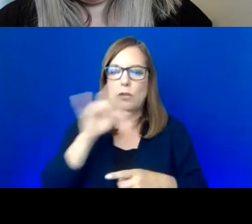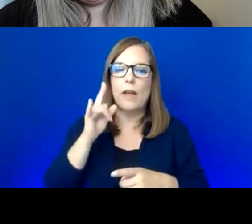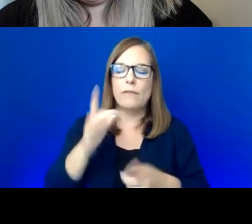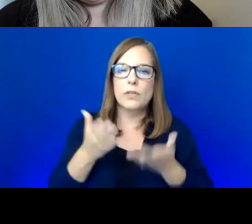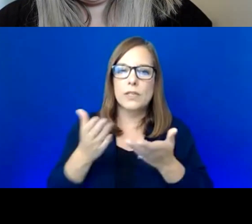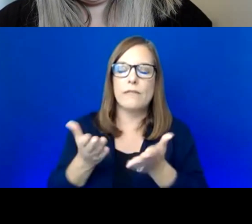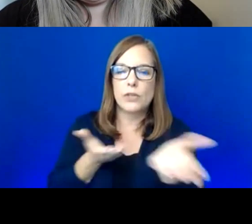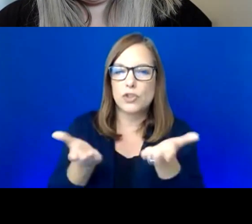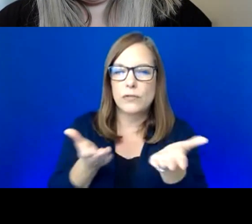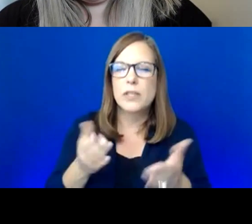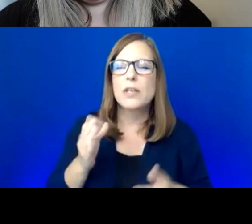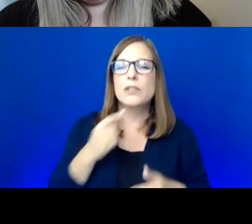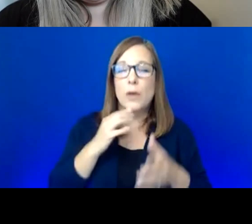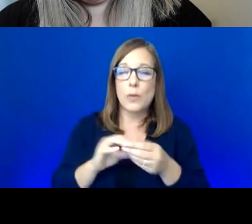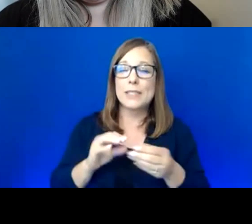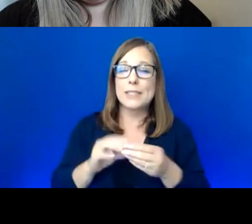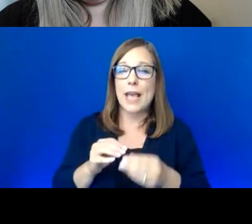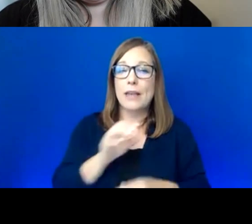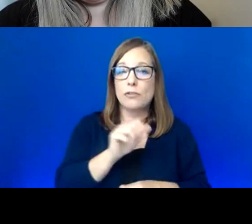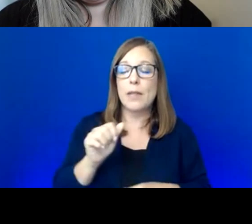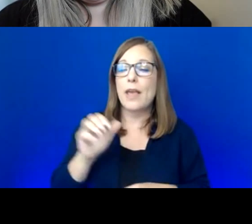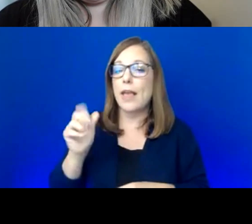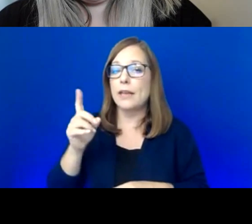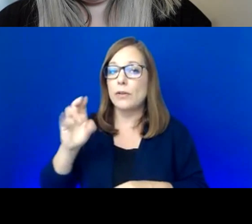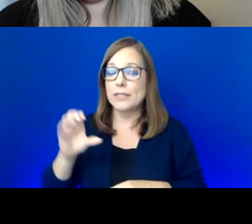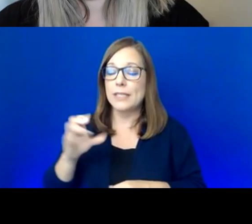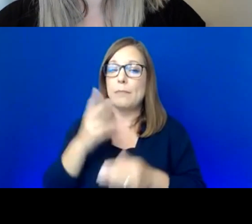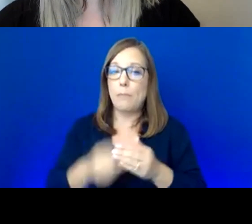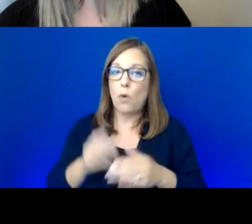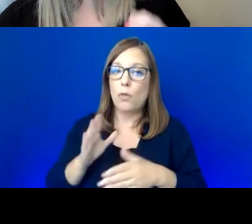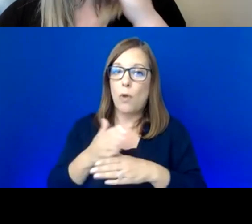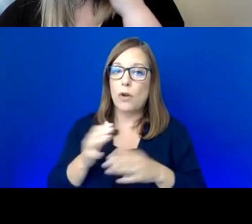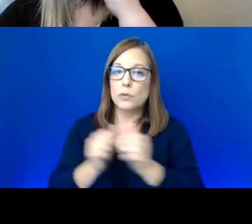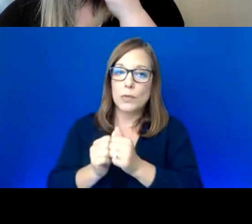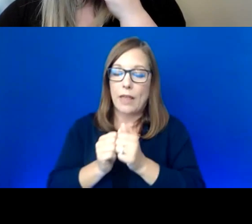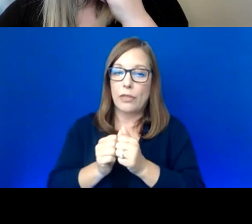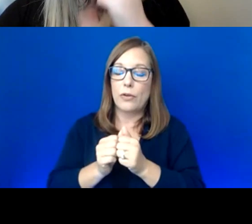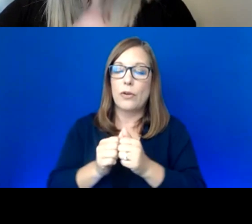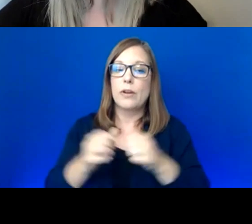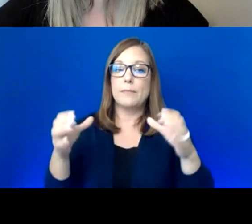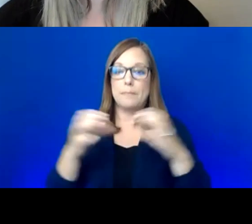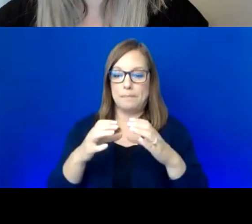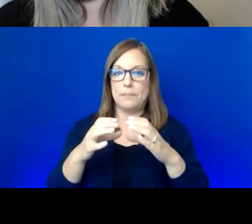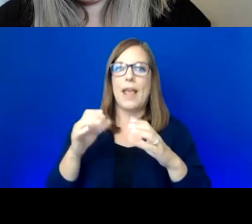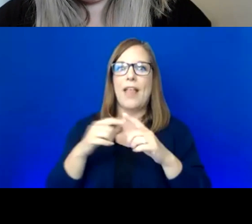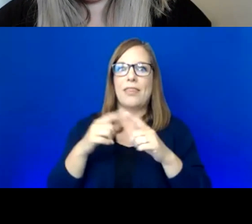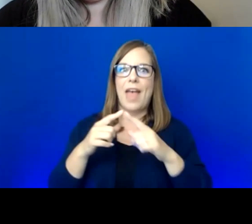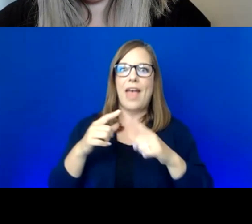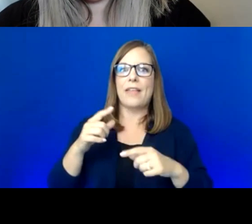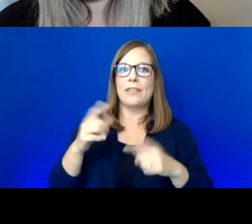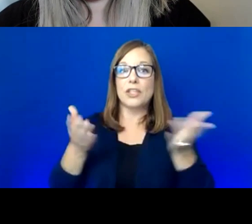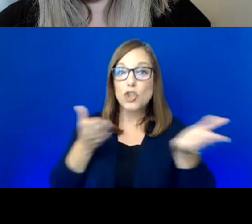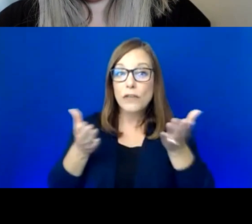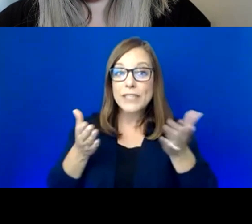both partners, and then the spokes are all of the extended service providers within the networks we're working